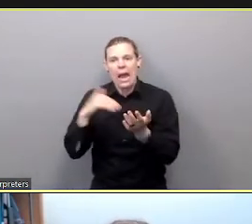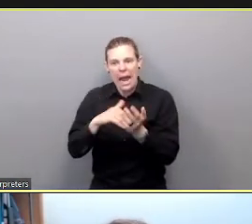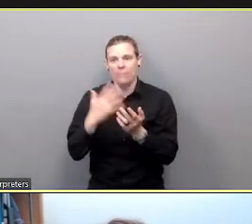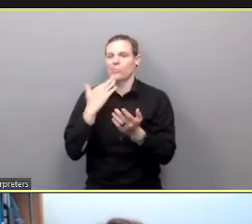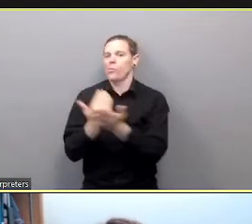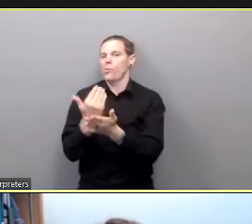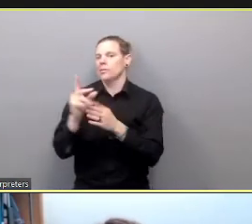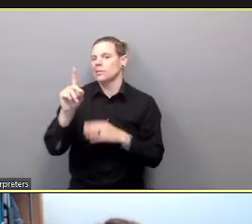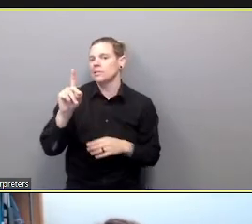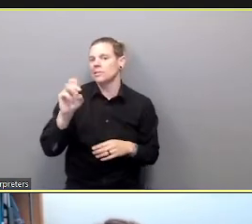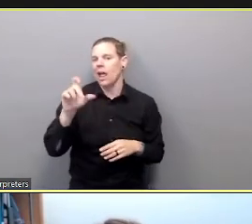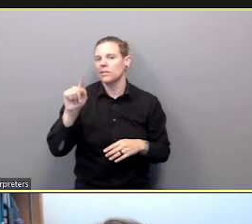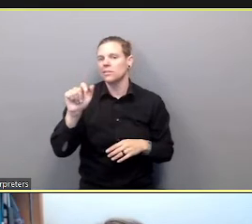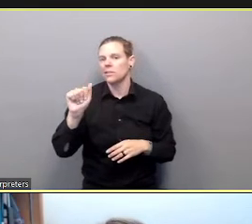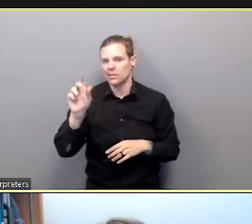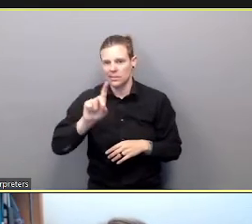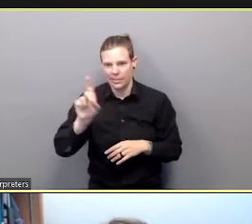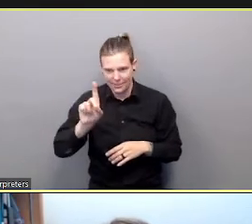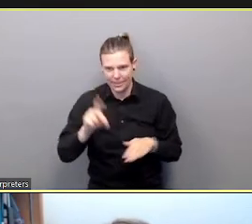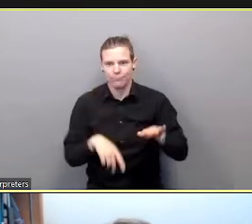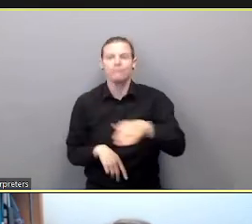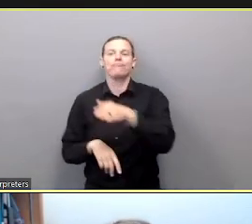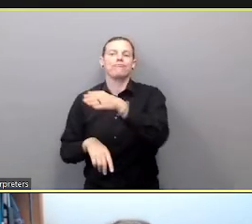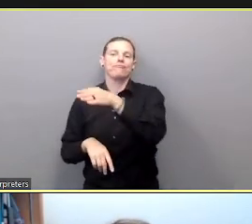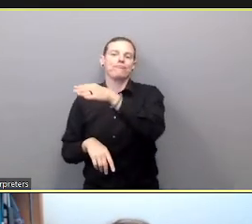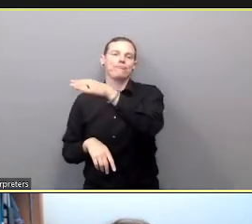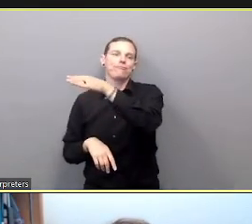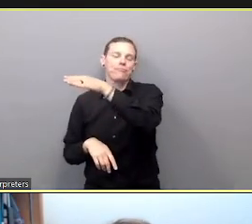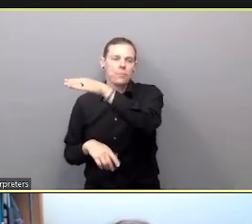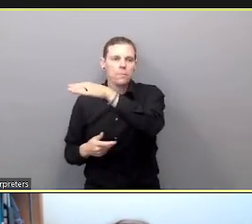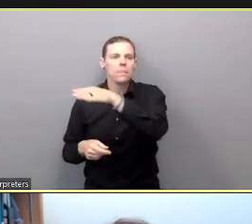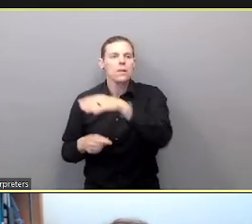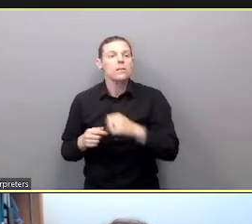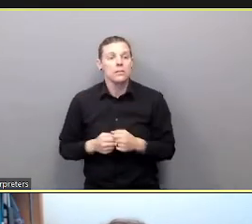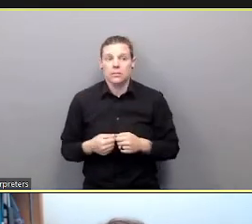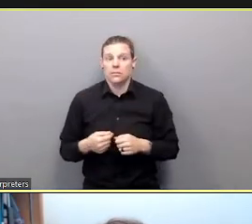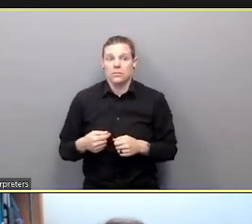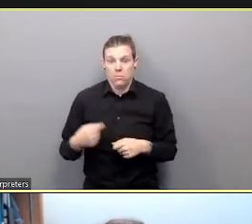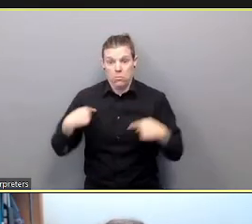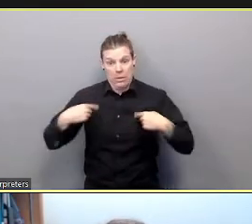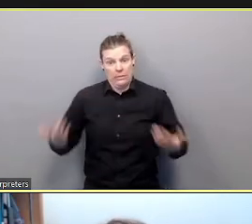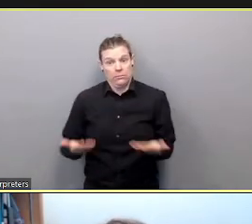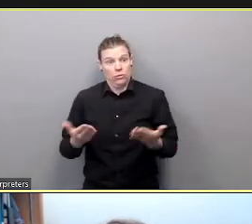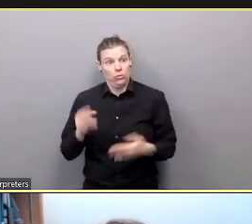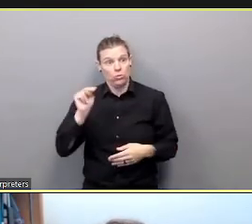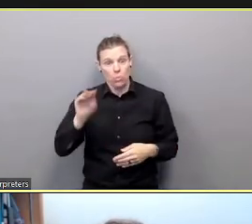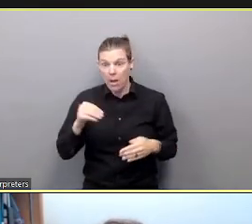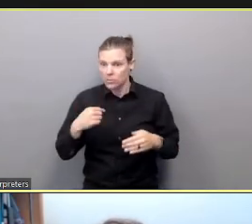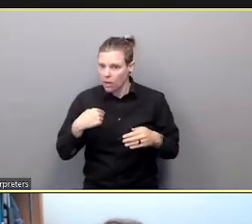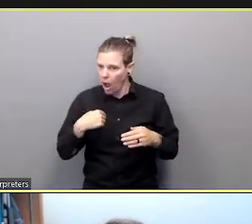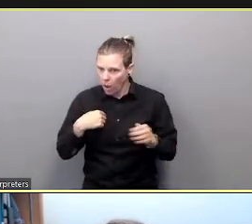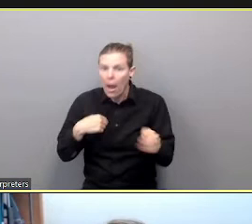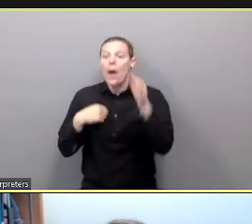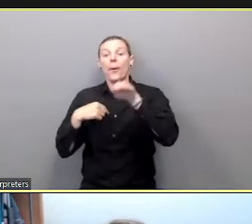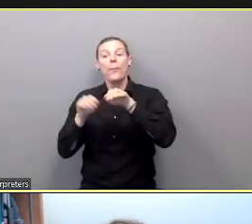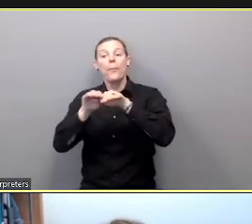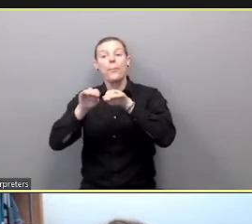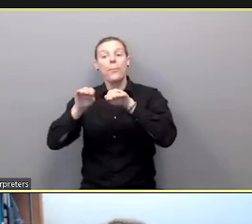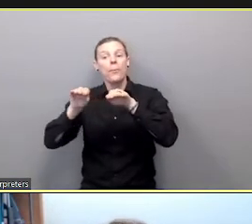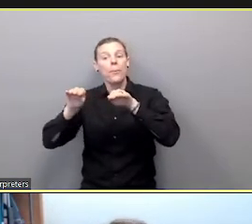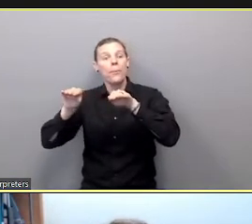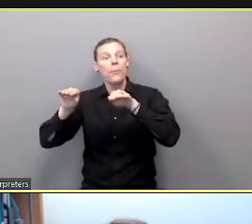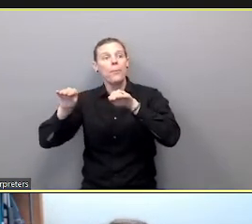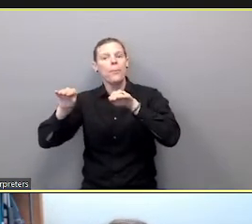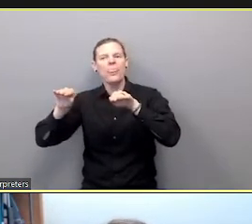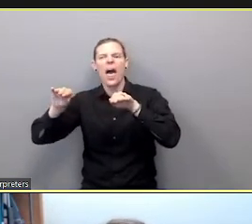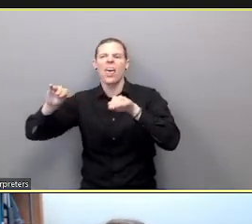again. We hit somewhat of a plateau and then began to accelerate again. And you see this high level where